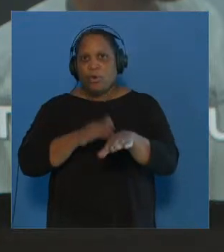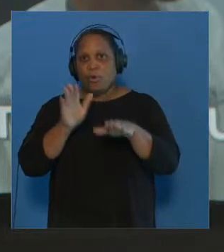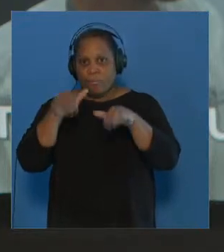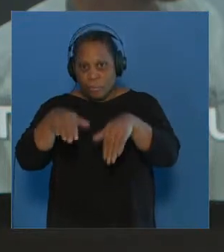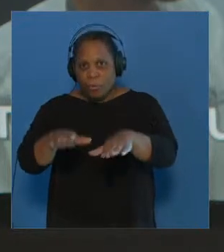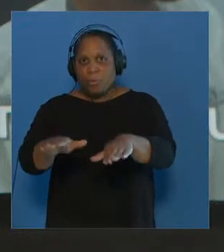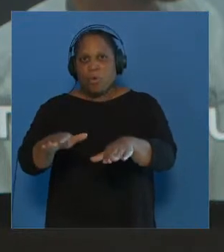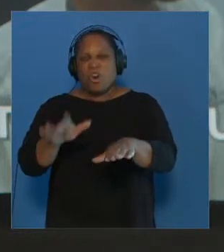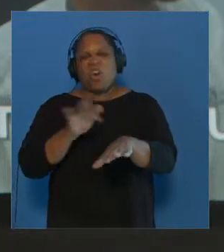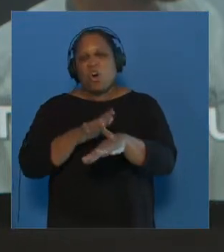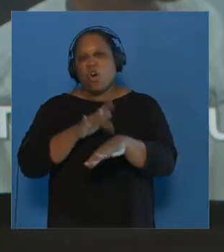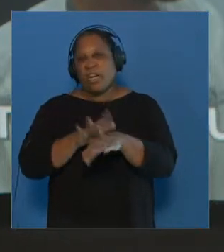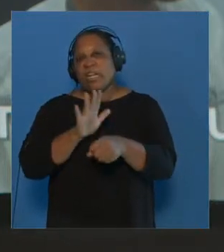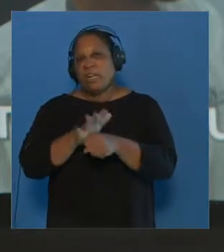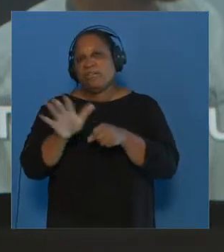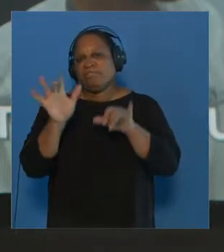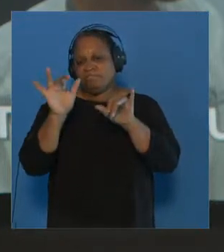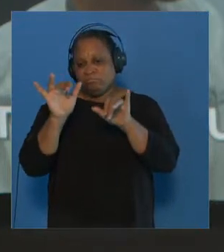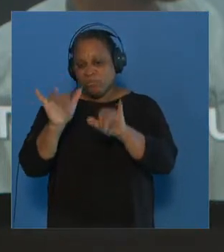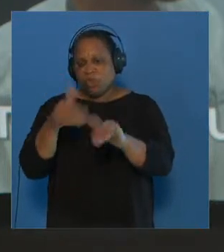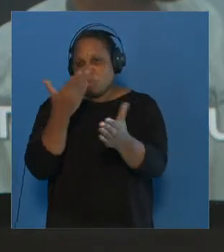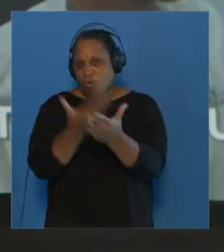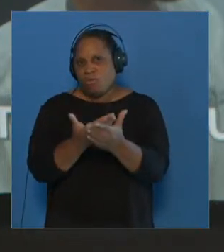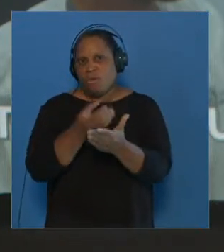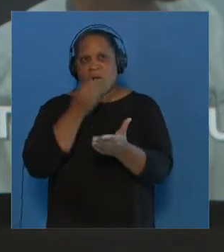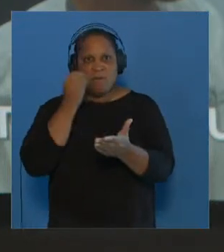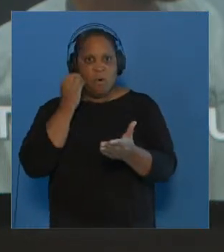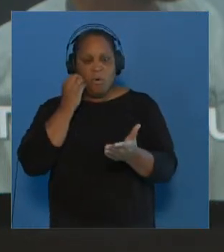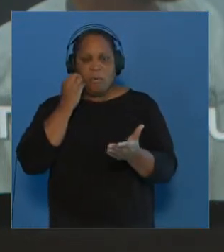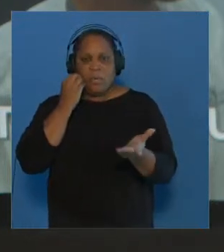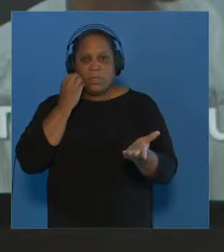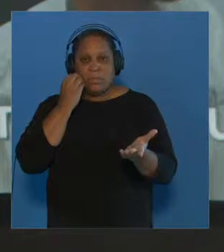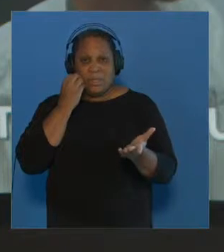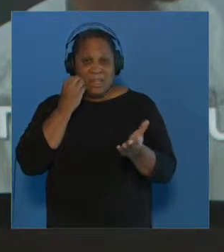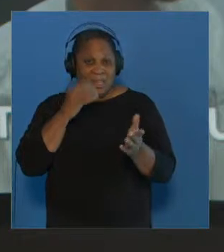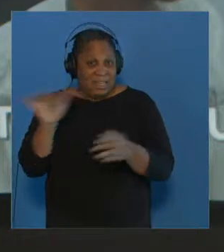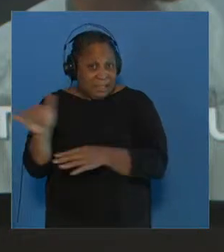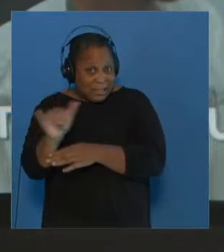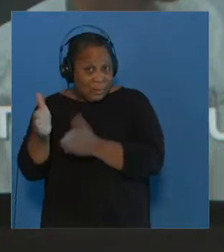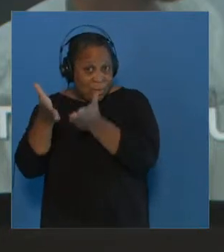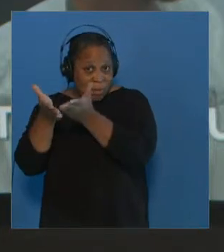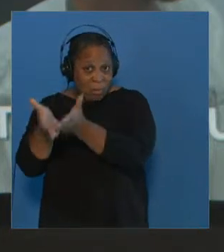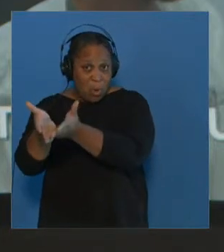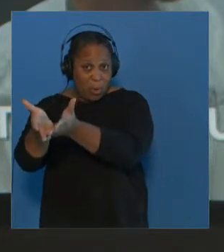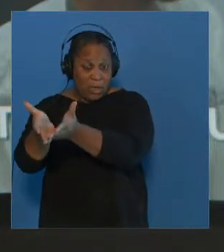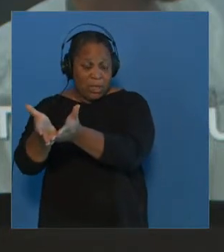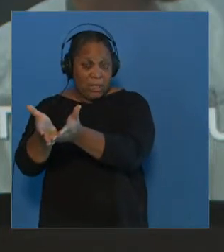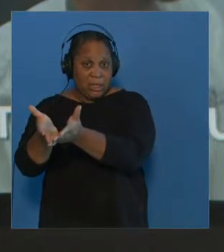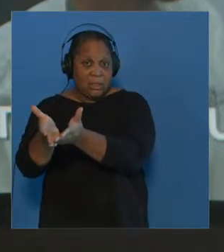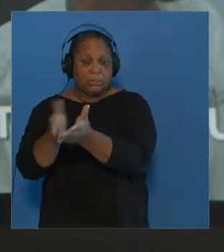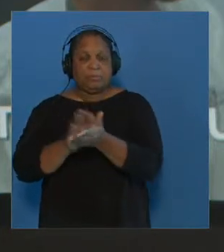in time for the curfew. And as for the boating? The boating, I